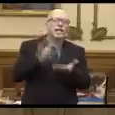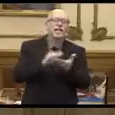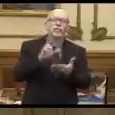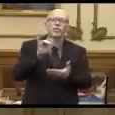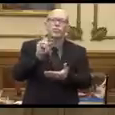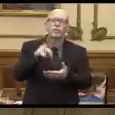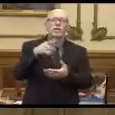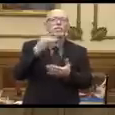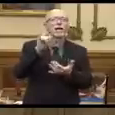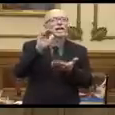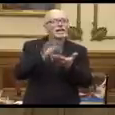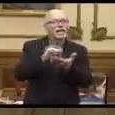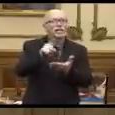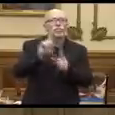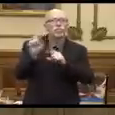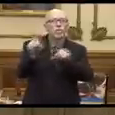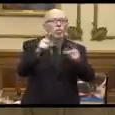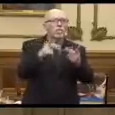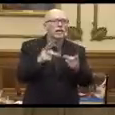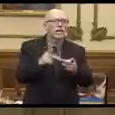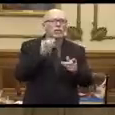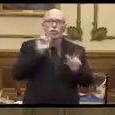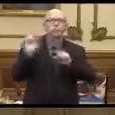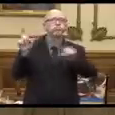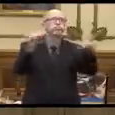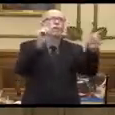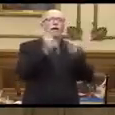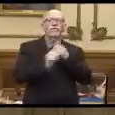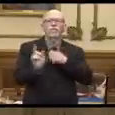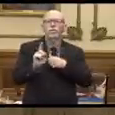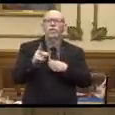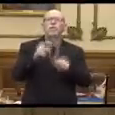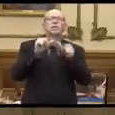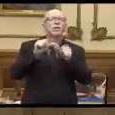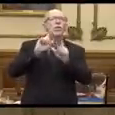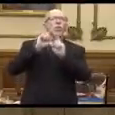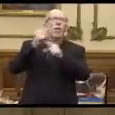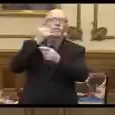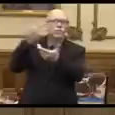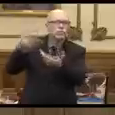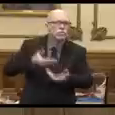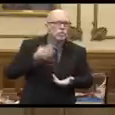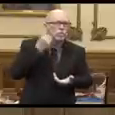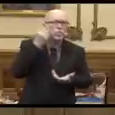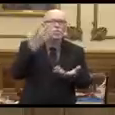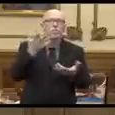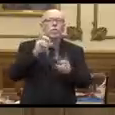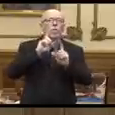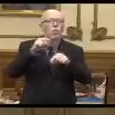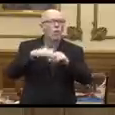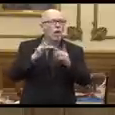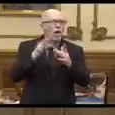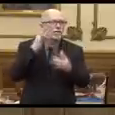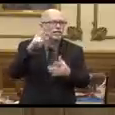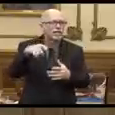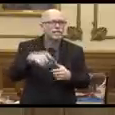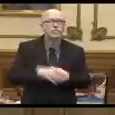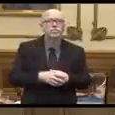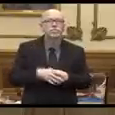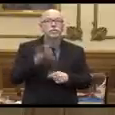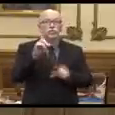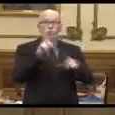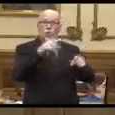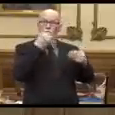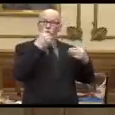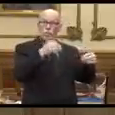by reducing the number of places that you go. Continue to order food in and items online if you need them. If you go to the